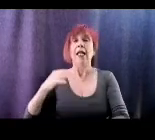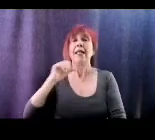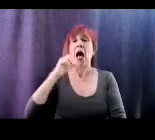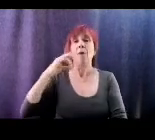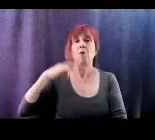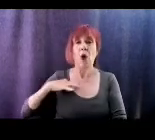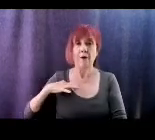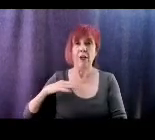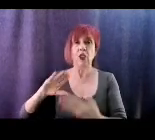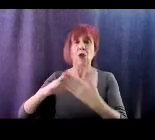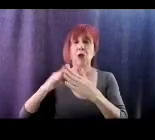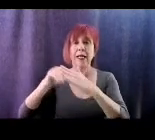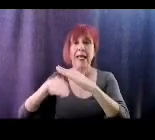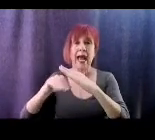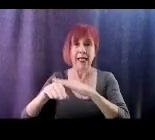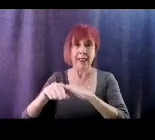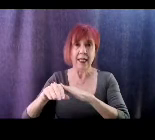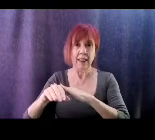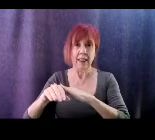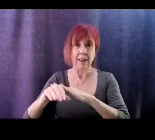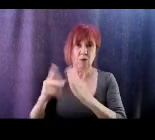in West Virginia,